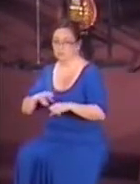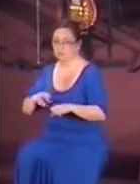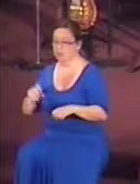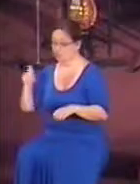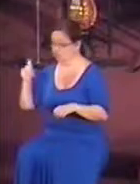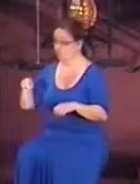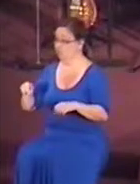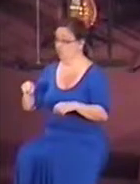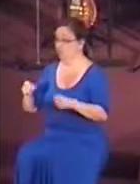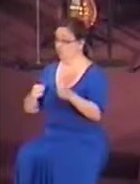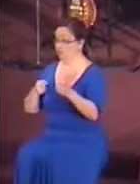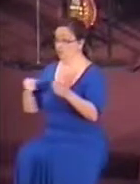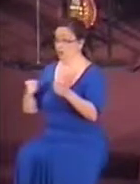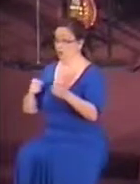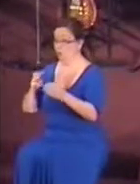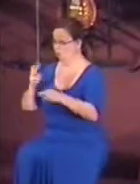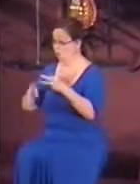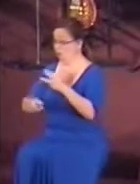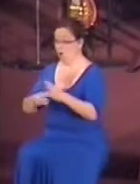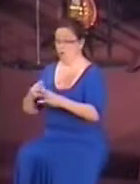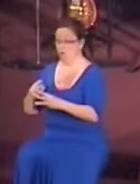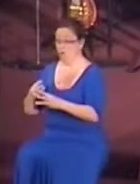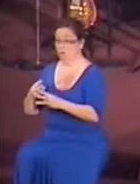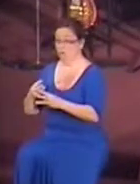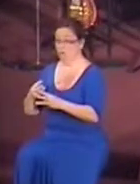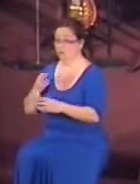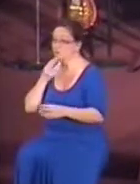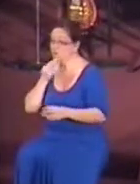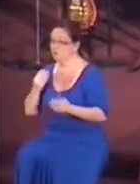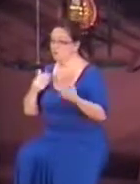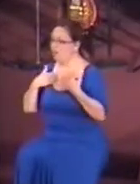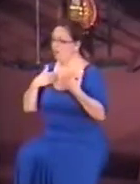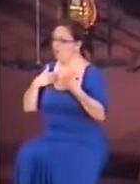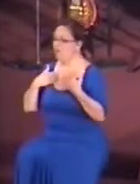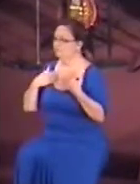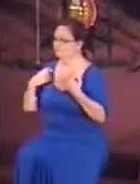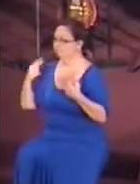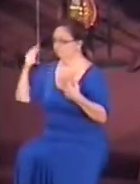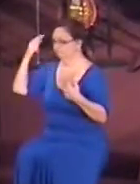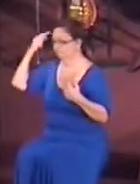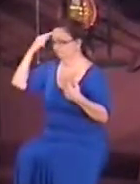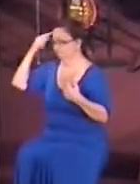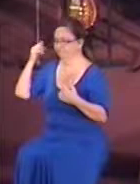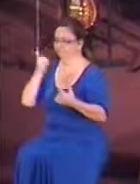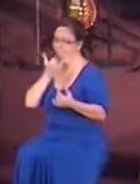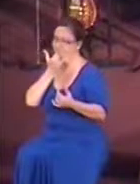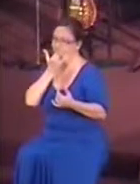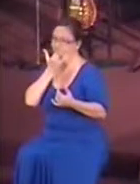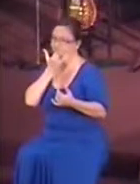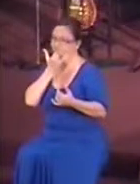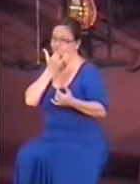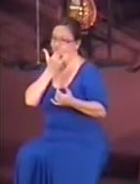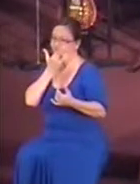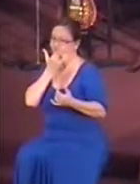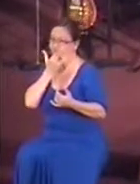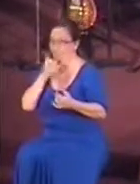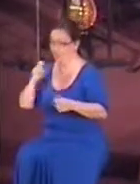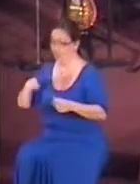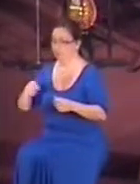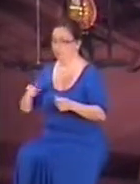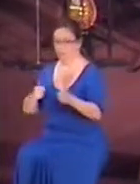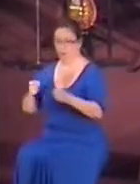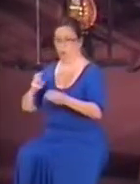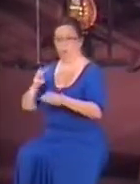is supposed to control the world? The Jews had this misguided mindset, this misguided idea that they were supposed to